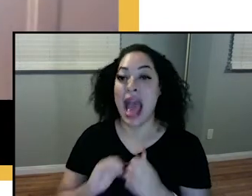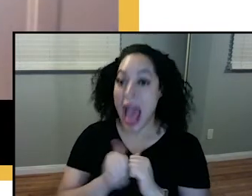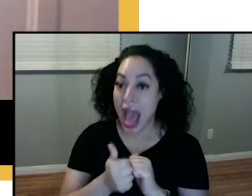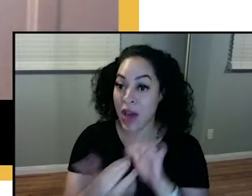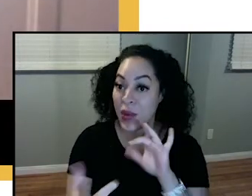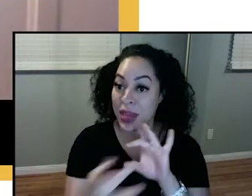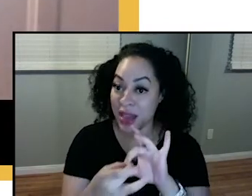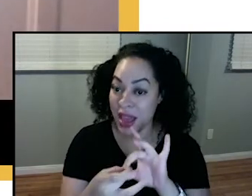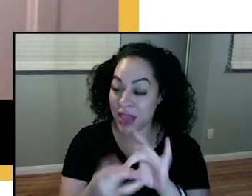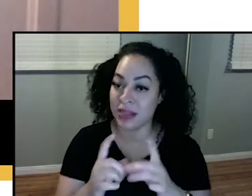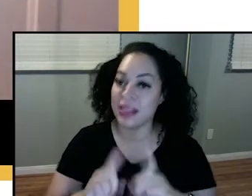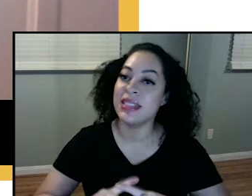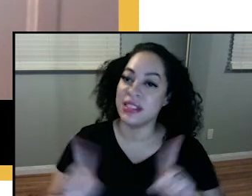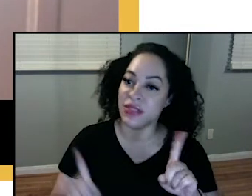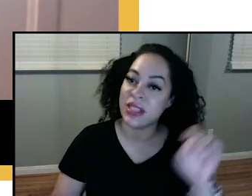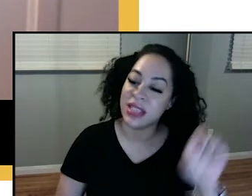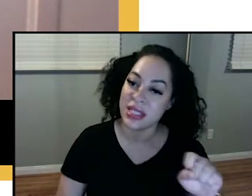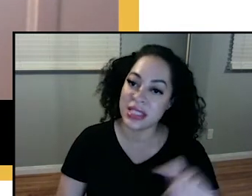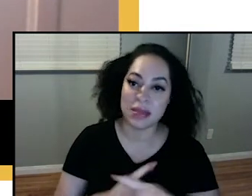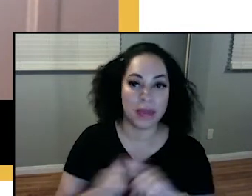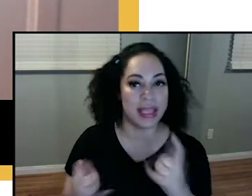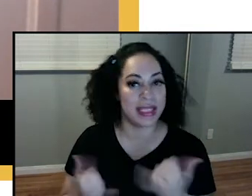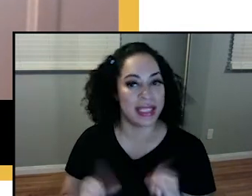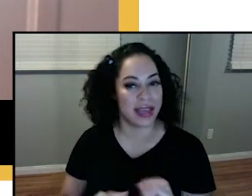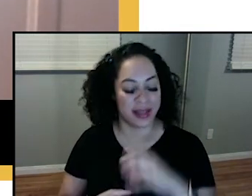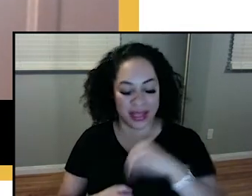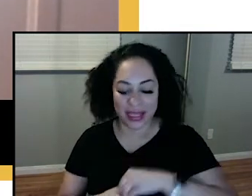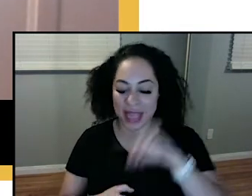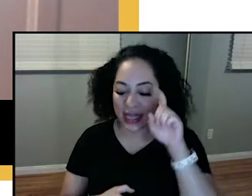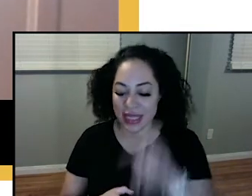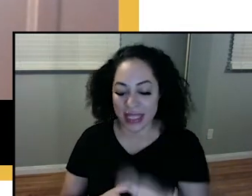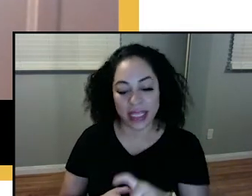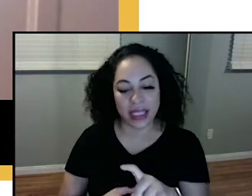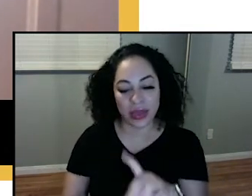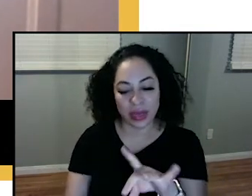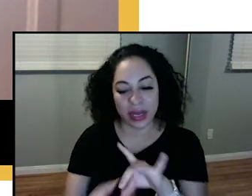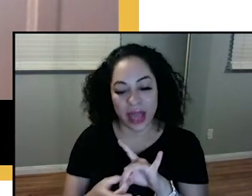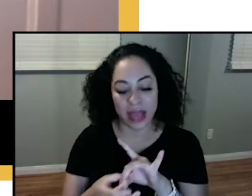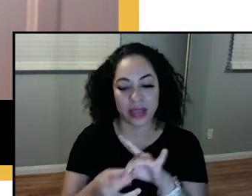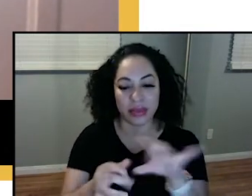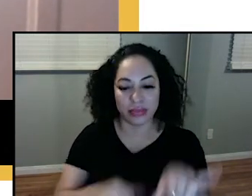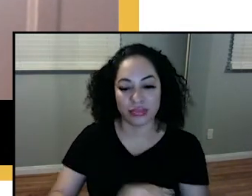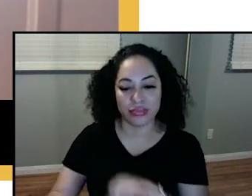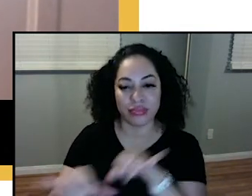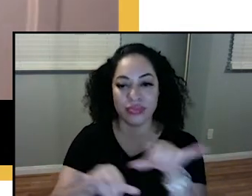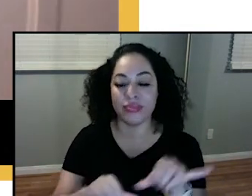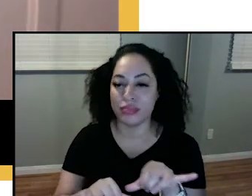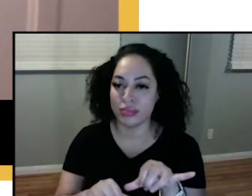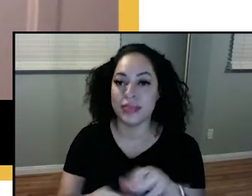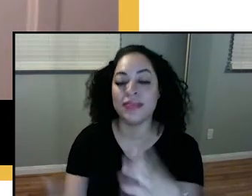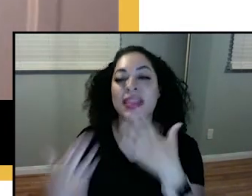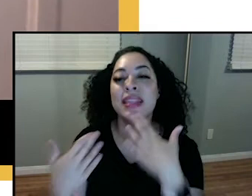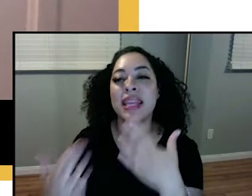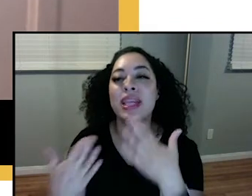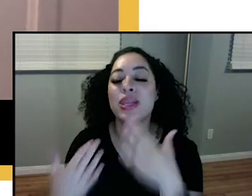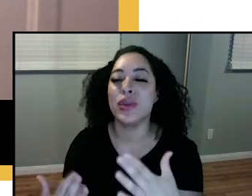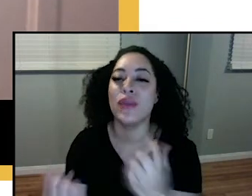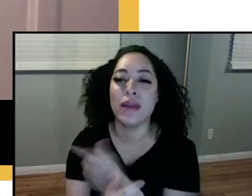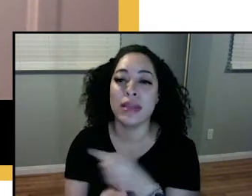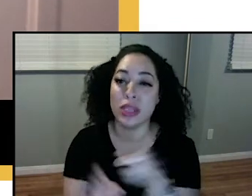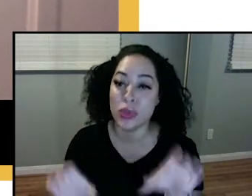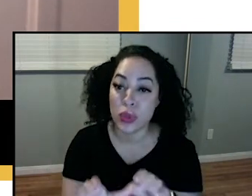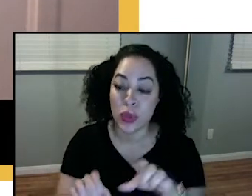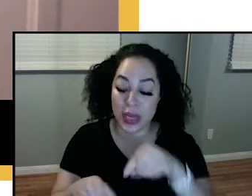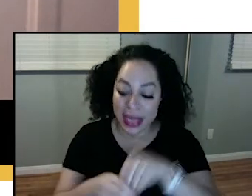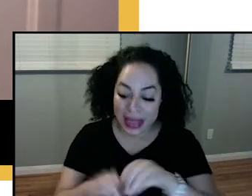that we connect has certainly changed, but our need for connection and our ability to connect have not. Thank you so much for everything that